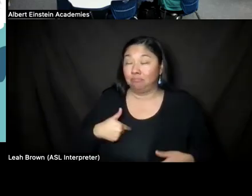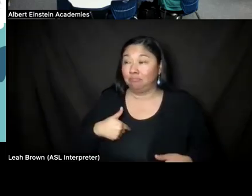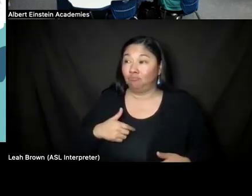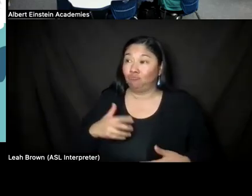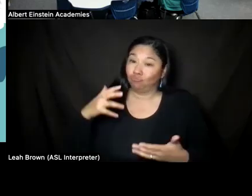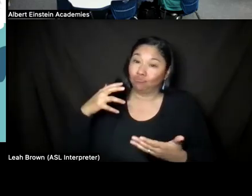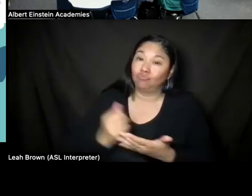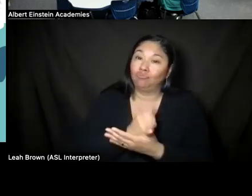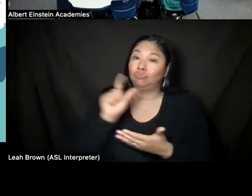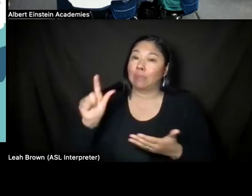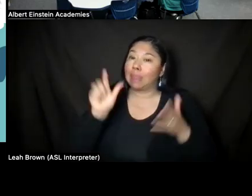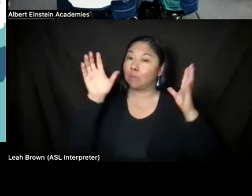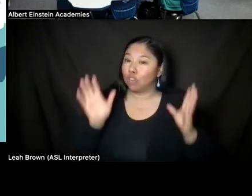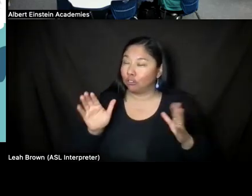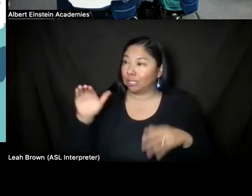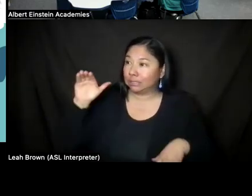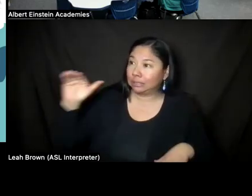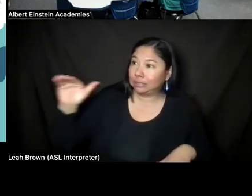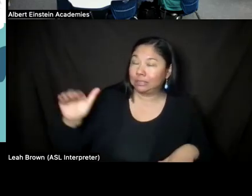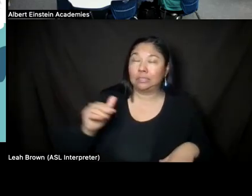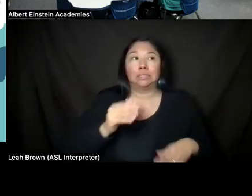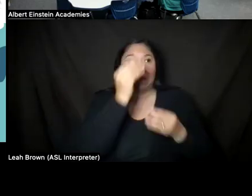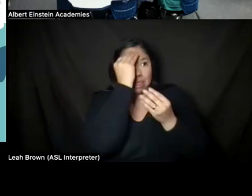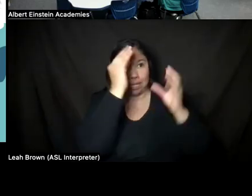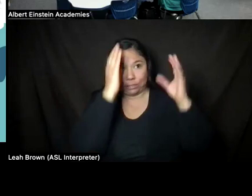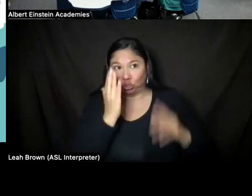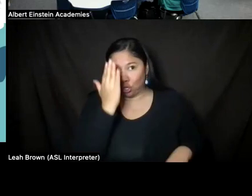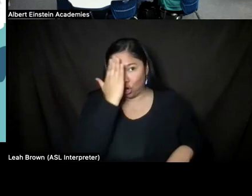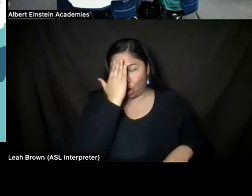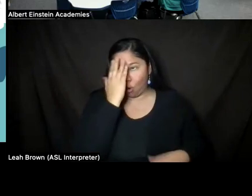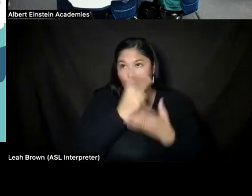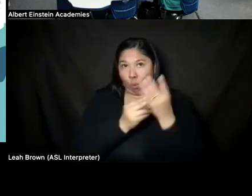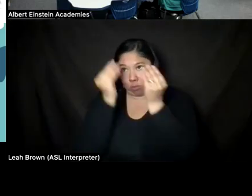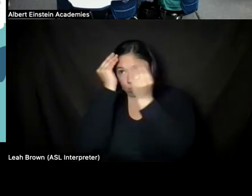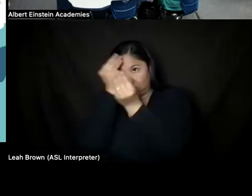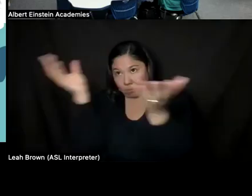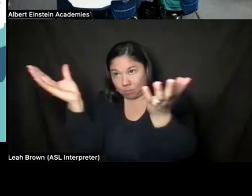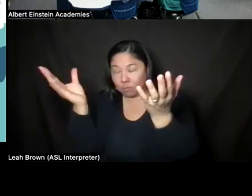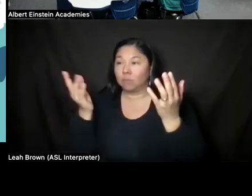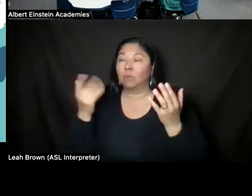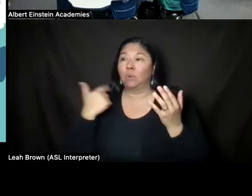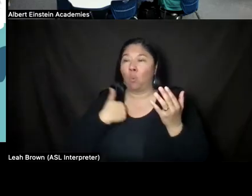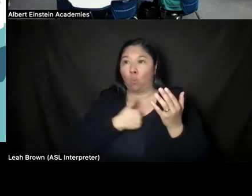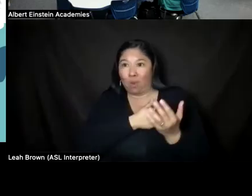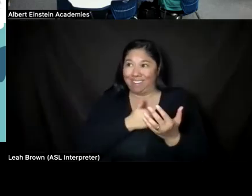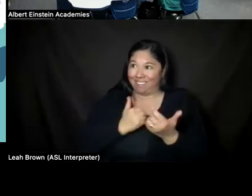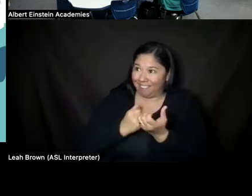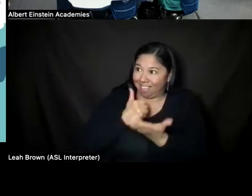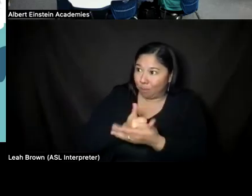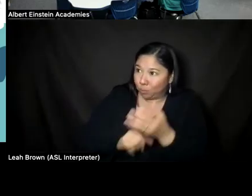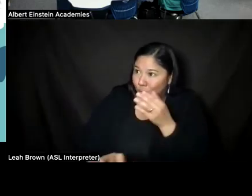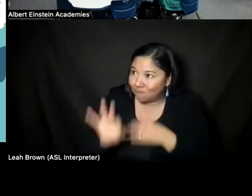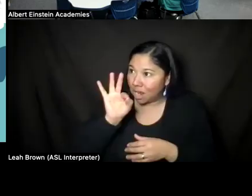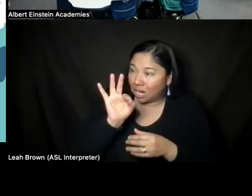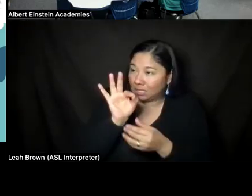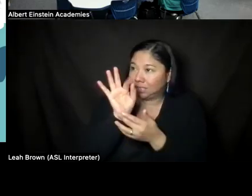the librarian. I would make sure your teacher knows, and we can find the things that he's interested in, because there is a book